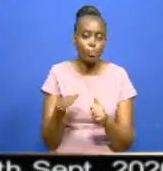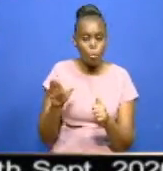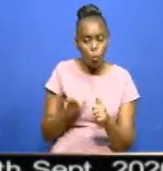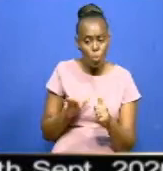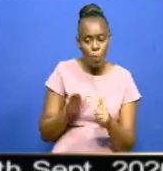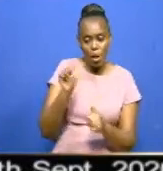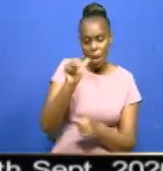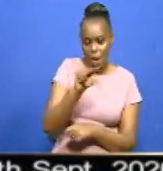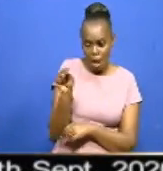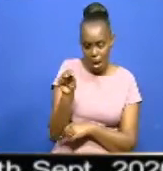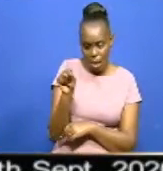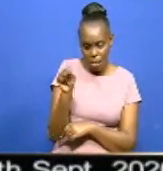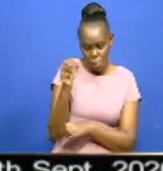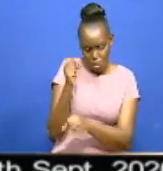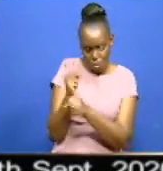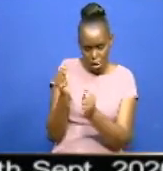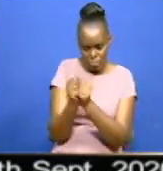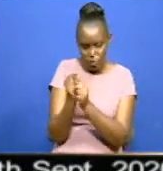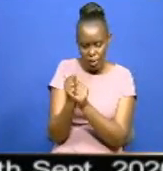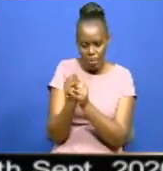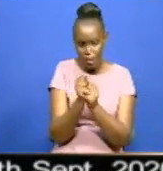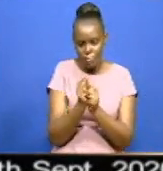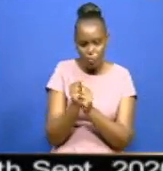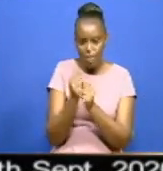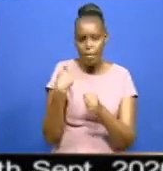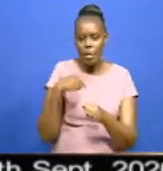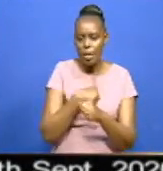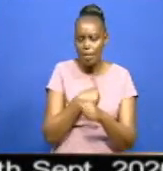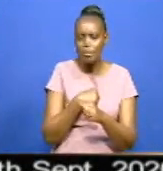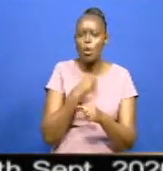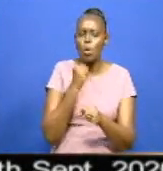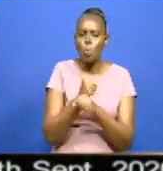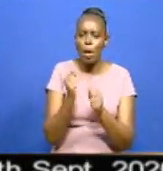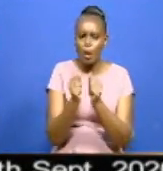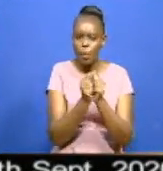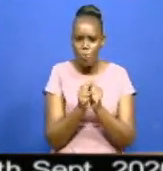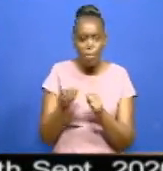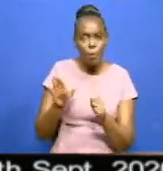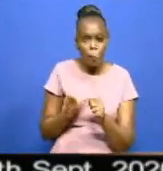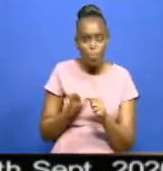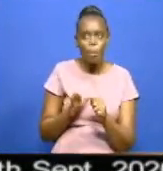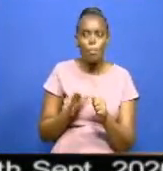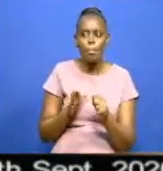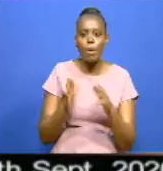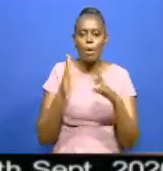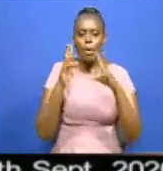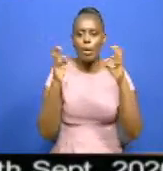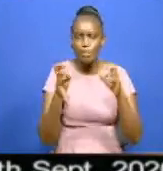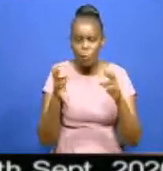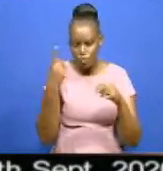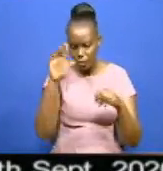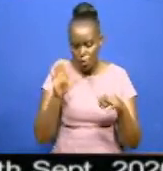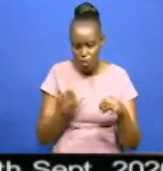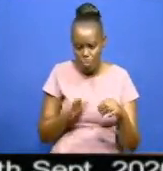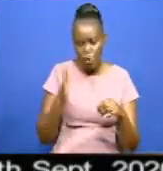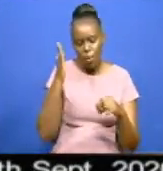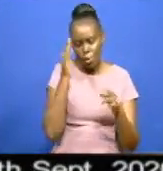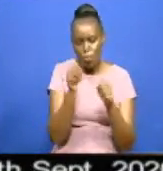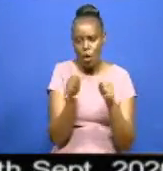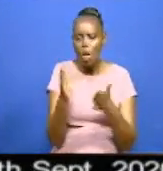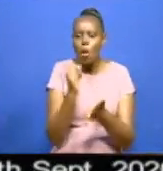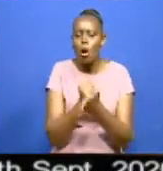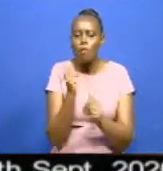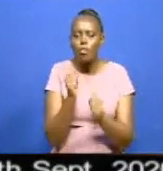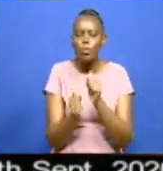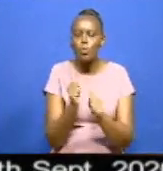Anne Nderitu has really worked with us, and especially women, Mr. Speaker, really taking us through the issues of women. And you know very well that is the office that